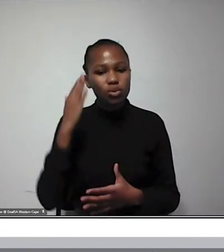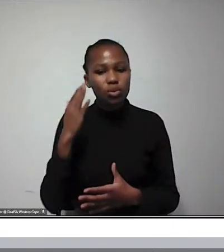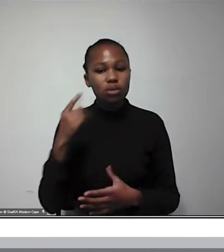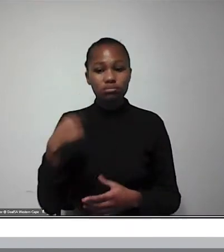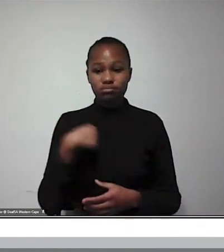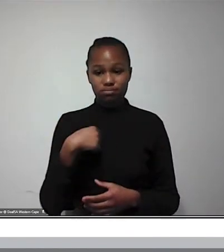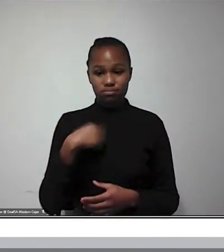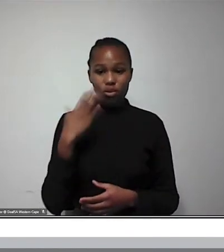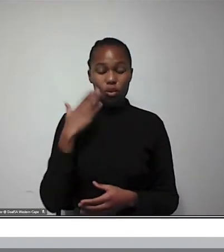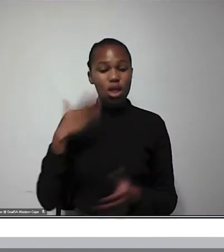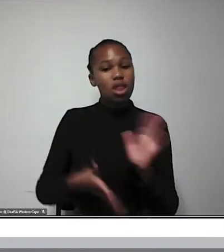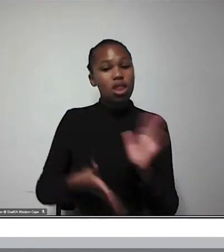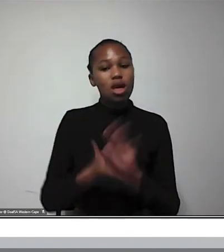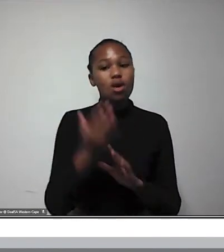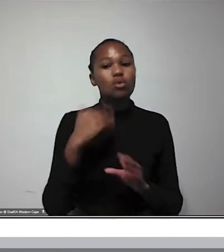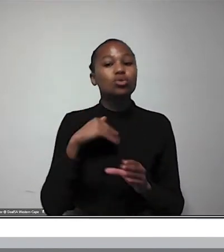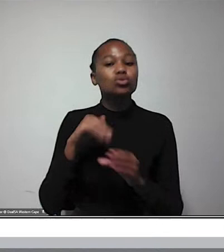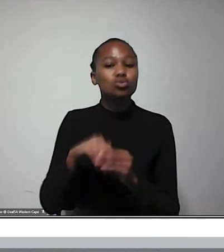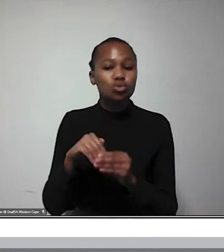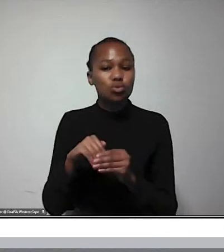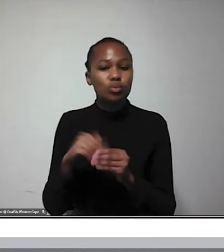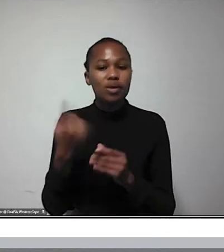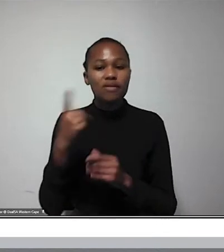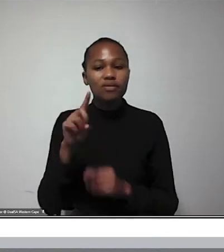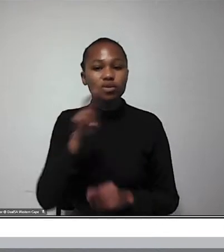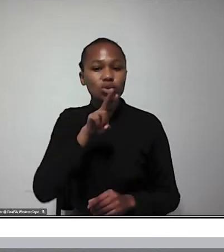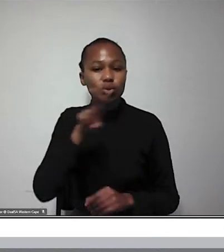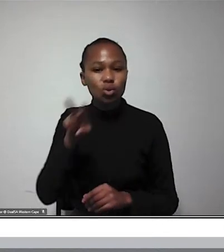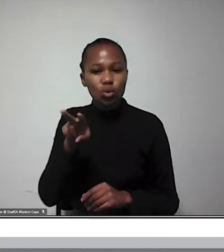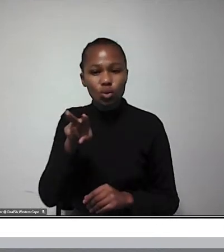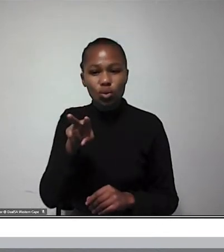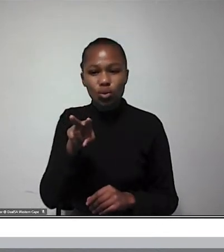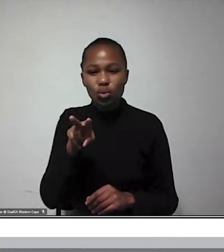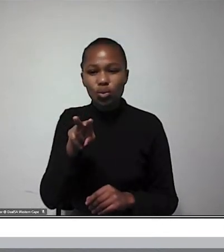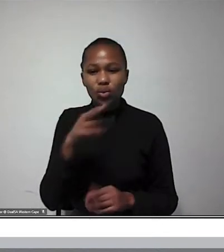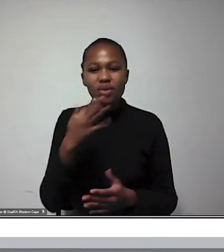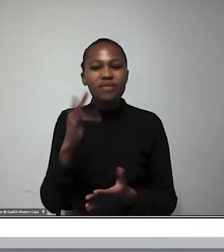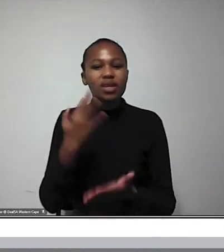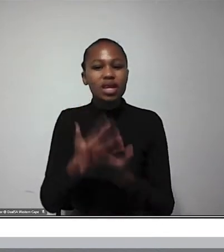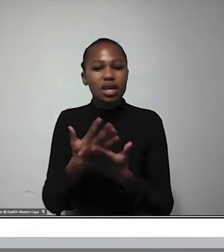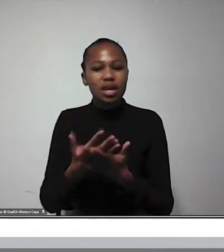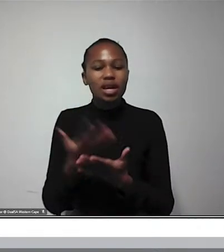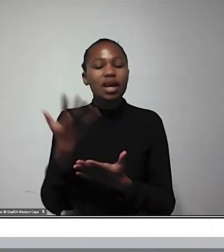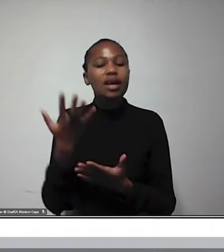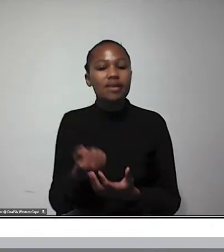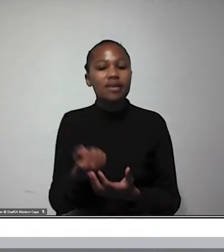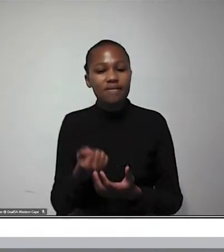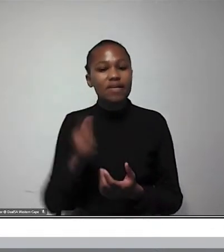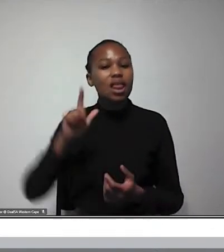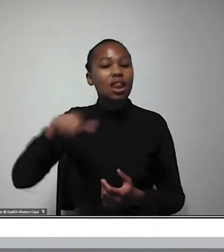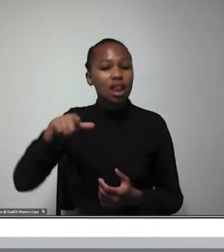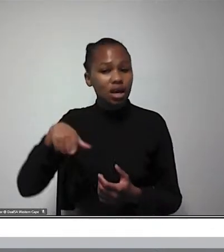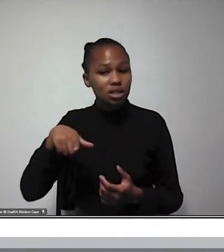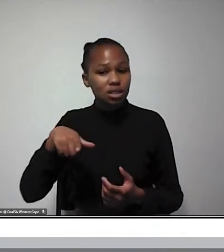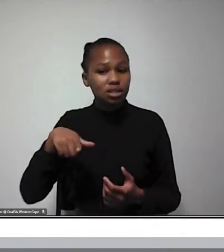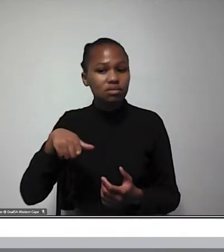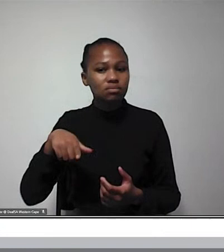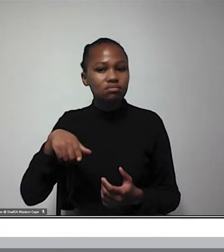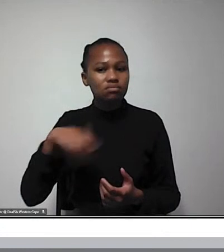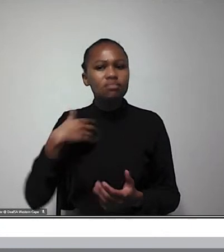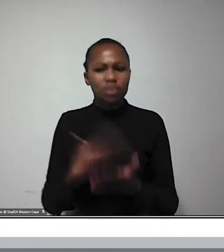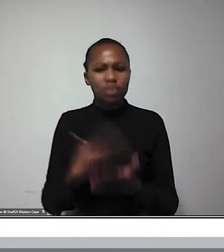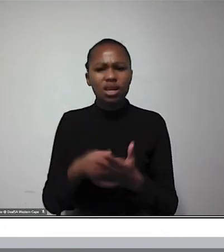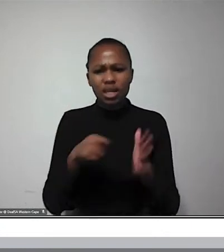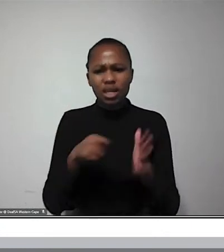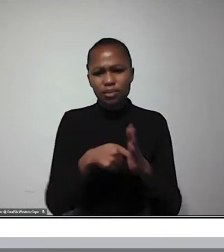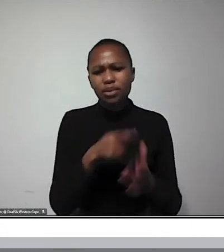I go to the shop, you know, I first look, well, you know, if I can get it 5 rand lesser, I would go there,